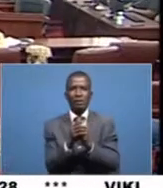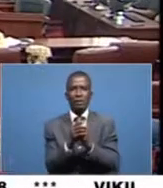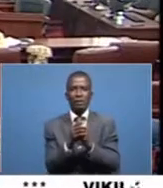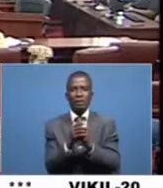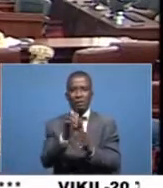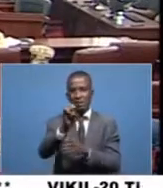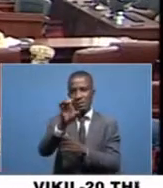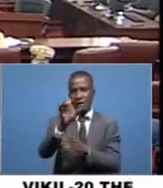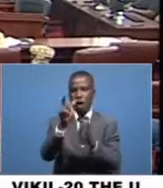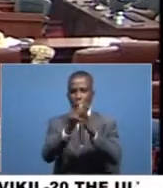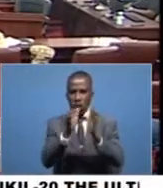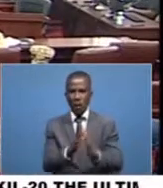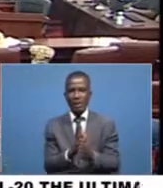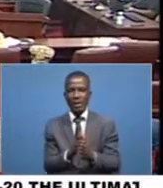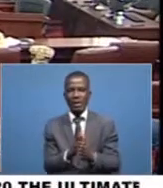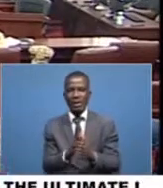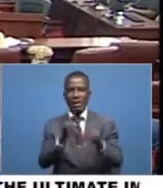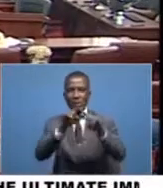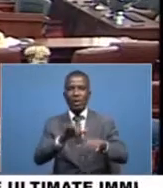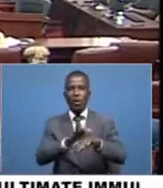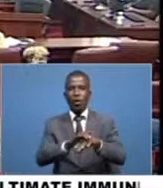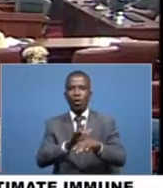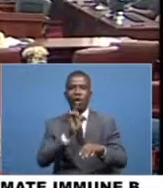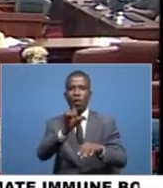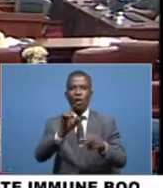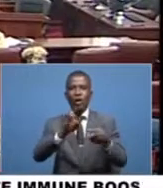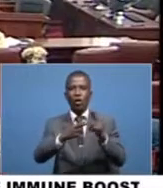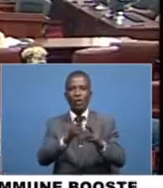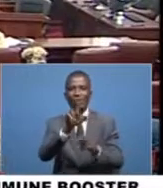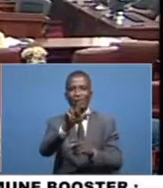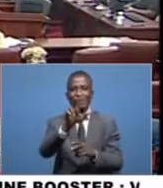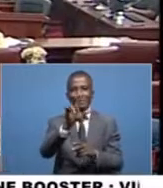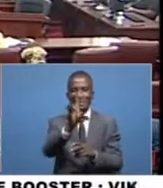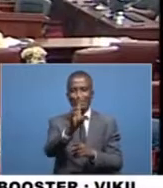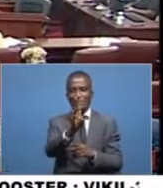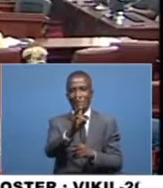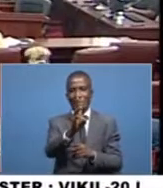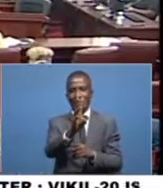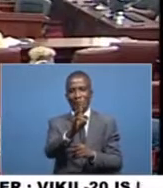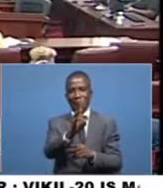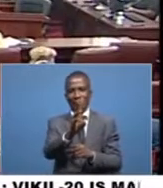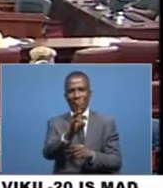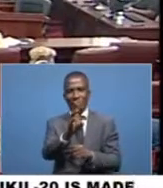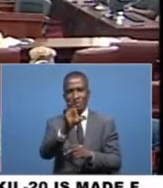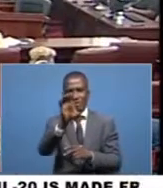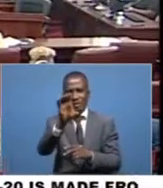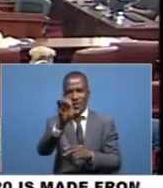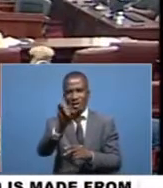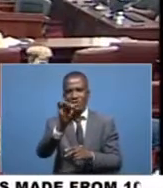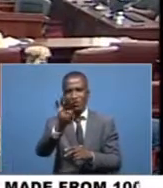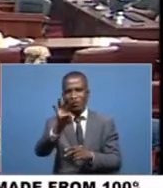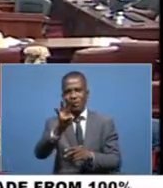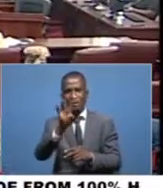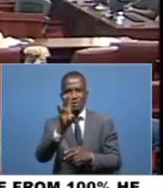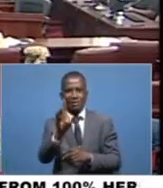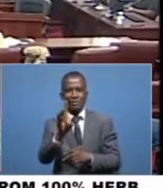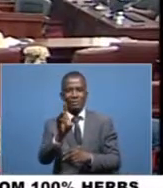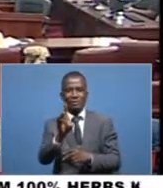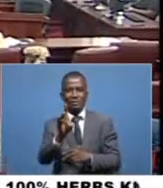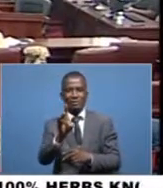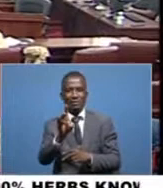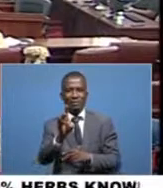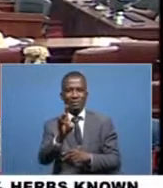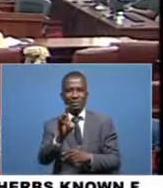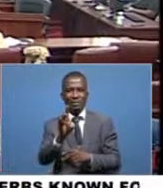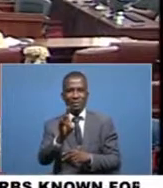respondent, sought to rely on Order 36, Rule 4, Sub 3 of CR 47 and Order 38, Rule 8E